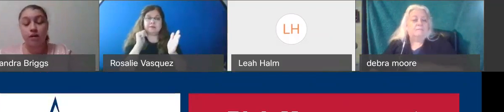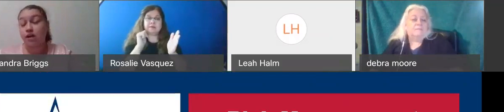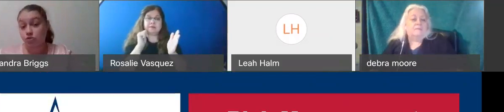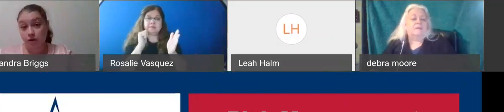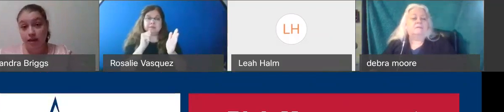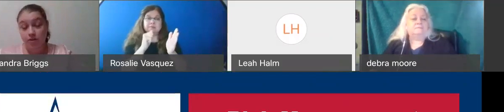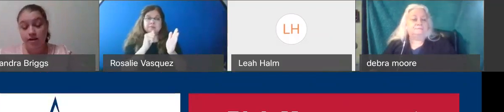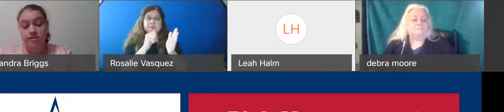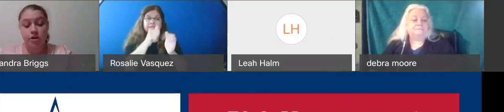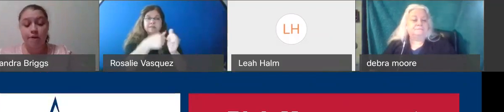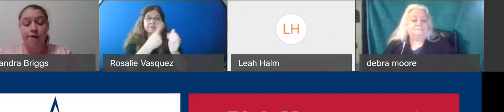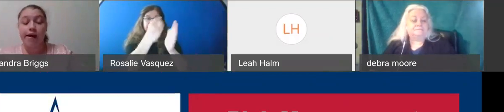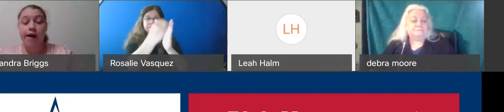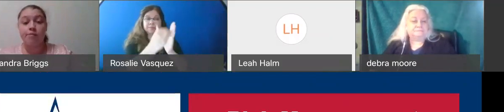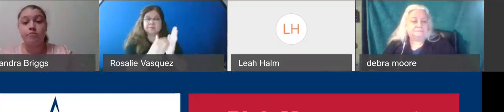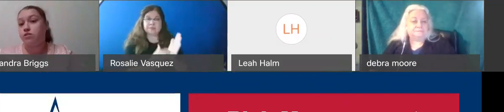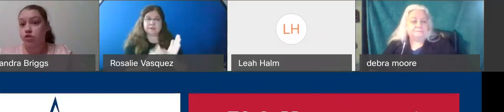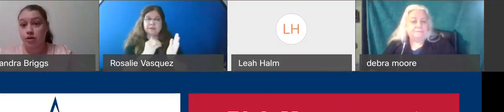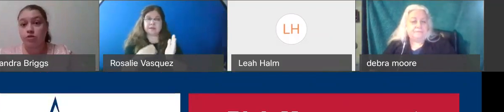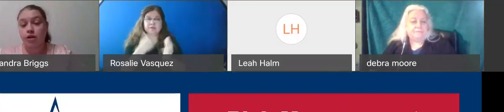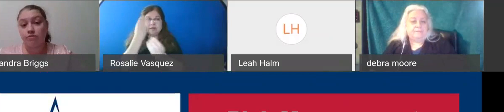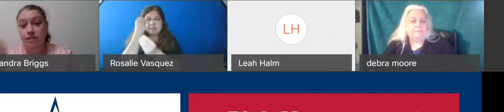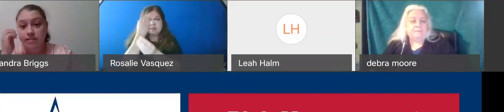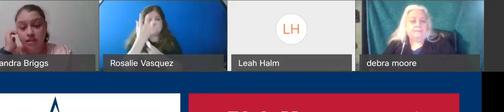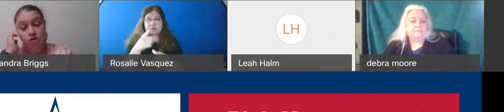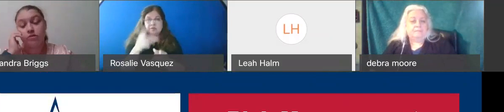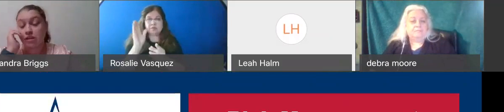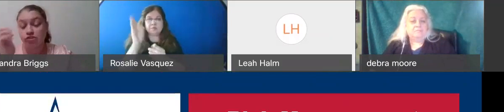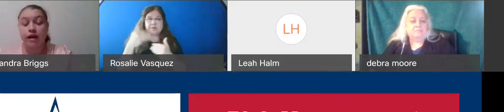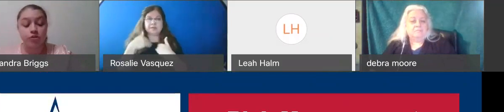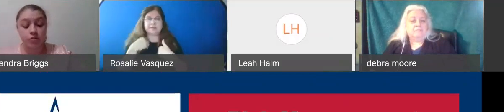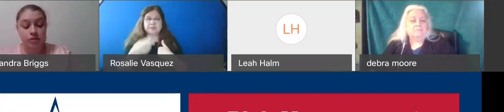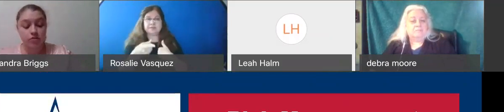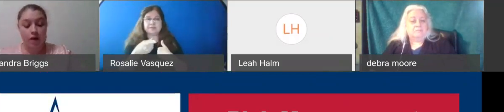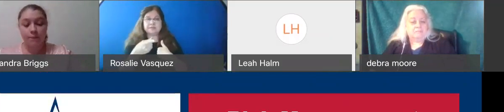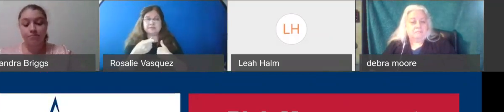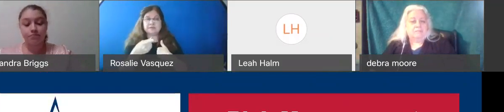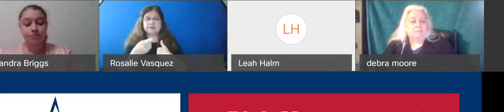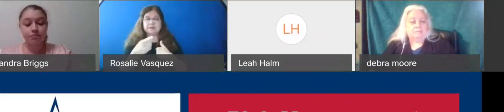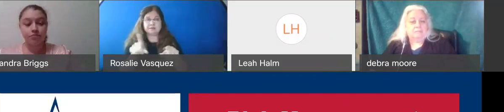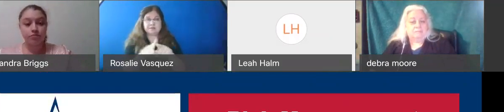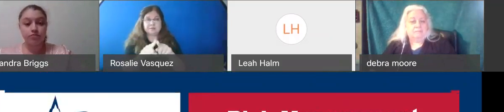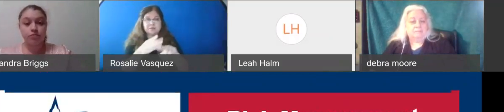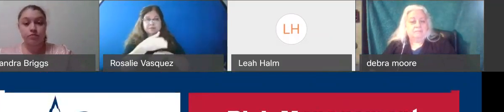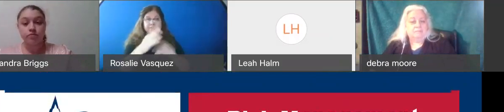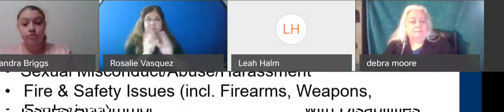slide, but I just want to let you guys know since you guys will have this in your possession afterwards as well.